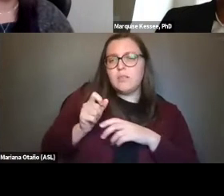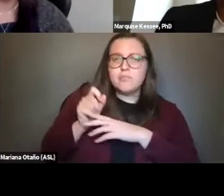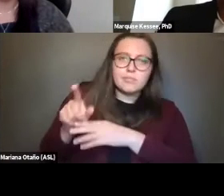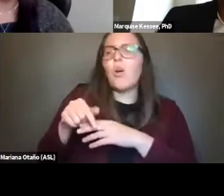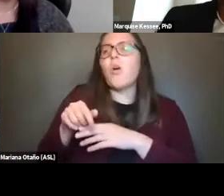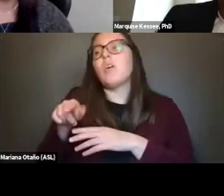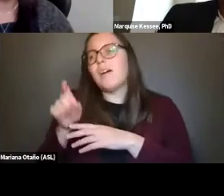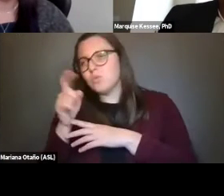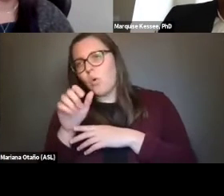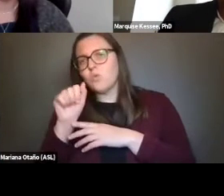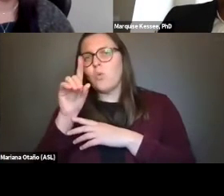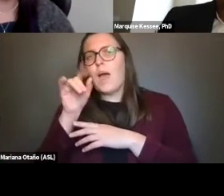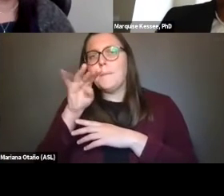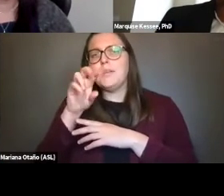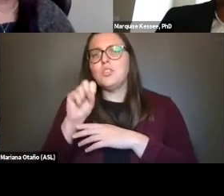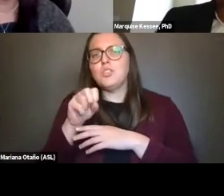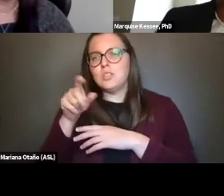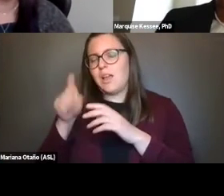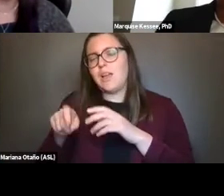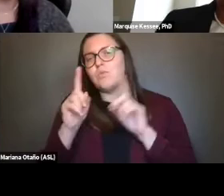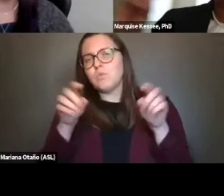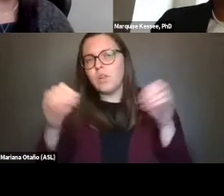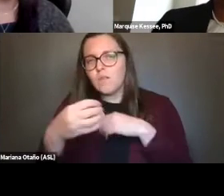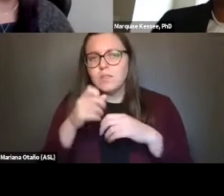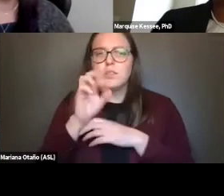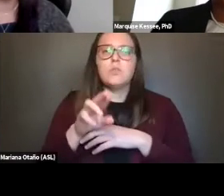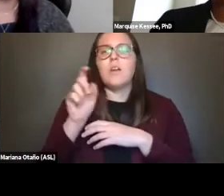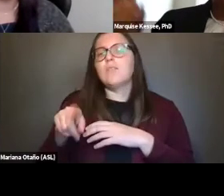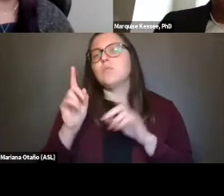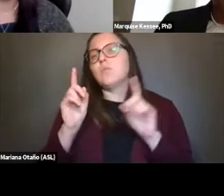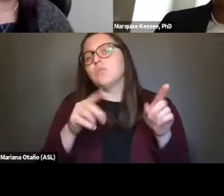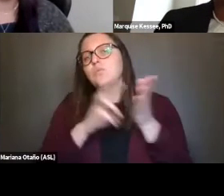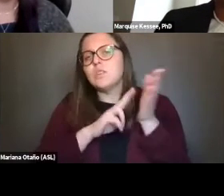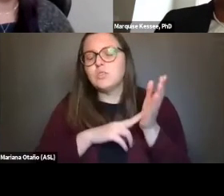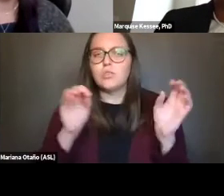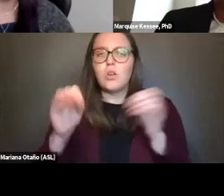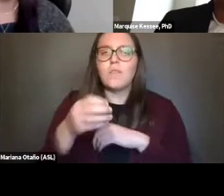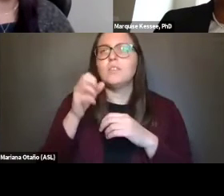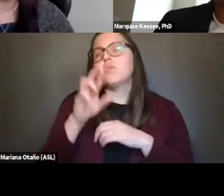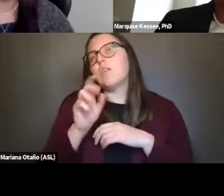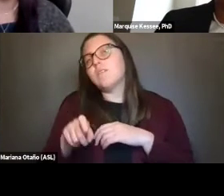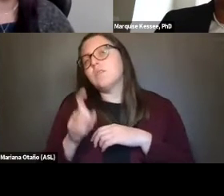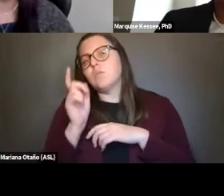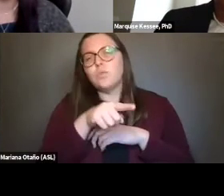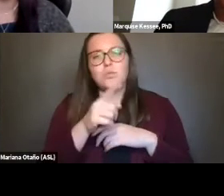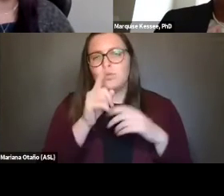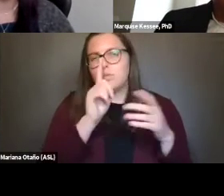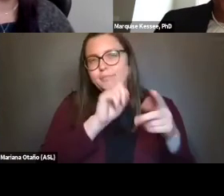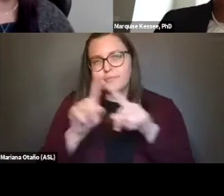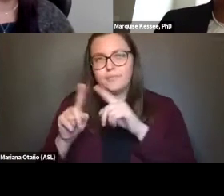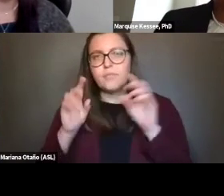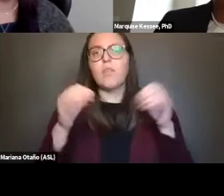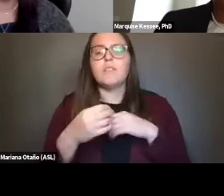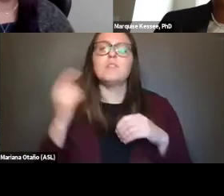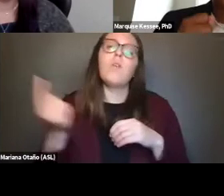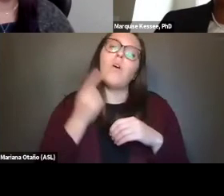admissions and you need to see, you know, someone in the admissions office, or you need to go to the registrar, or you need to go, you know, to one of those offices. So always